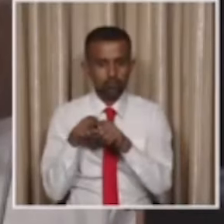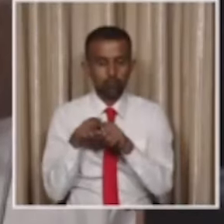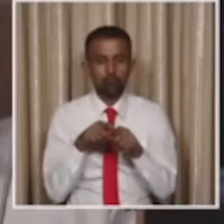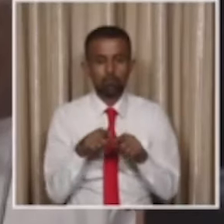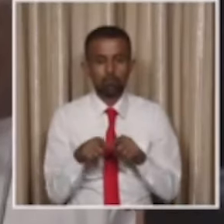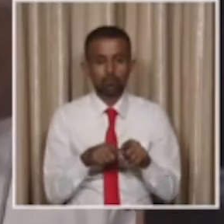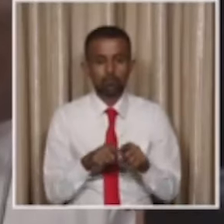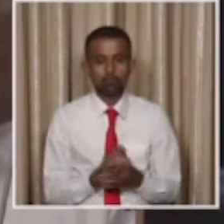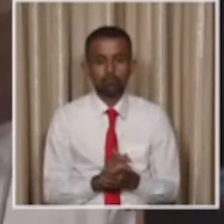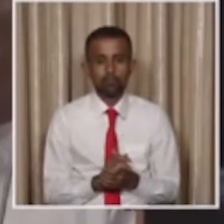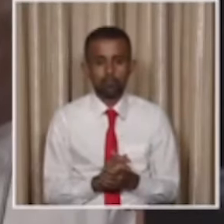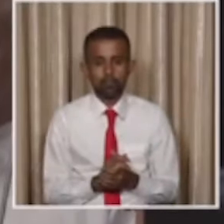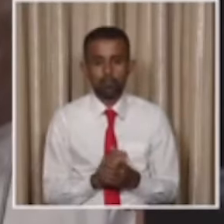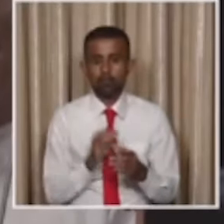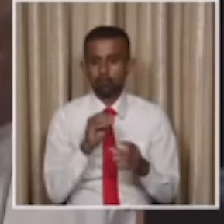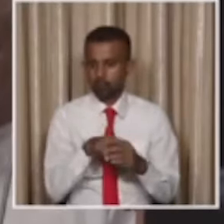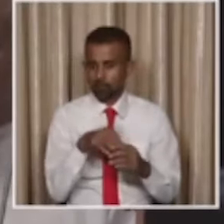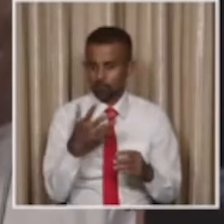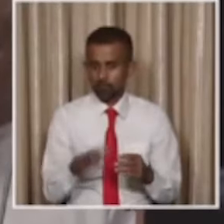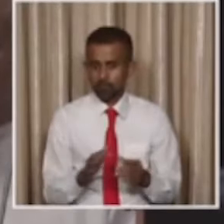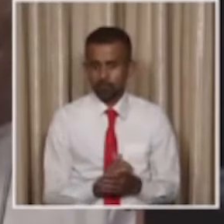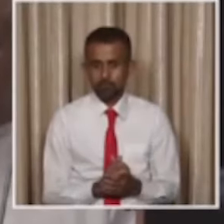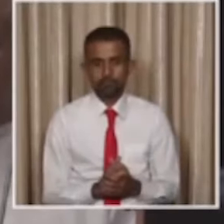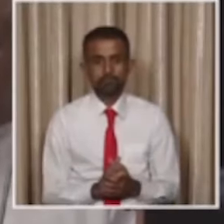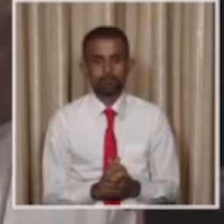addressing all forms of discrimination against women.